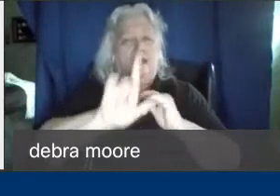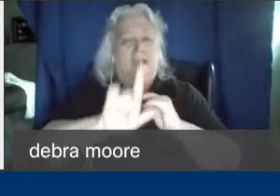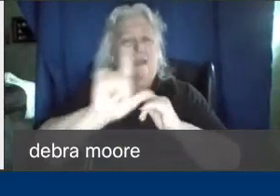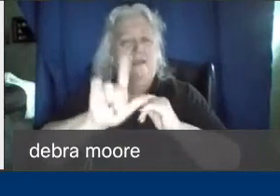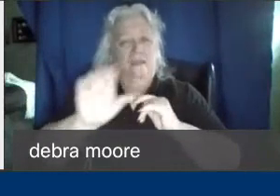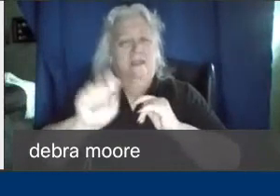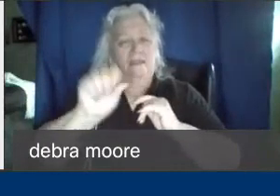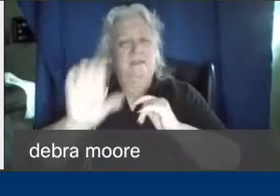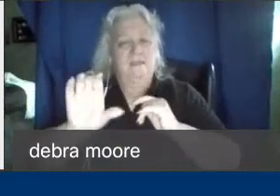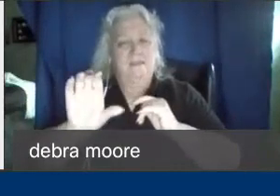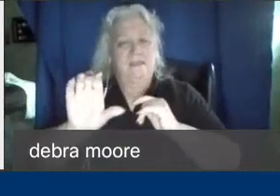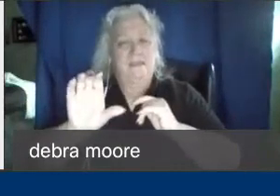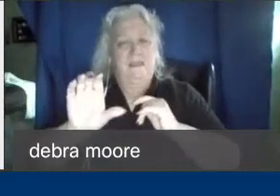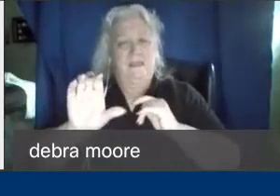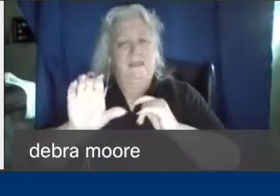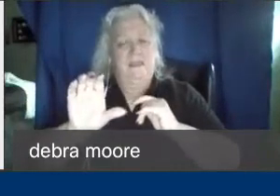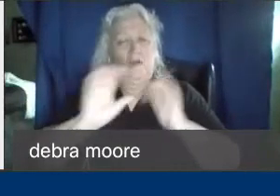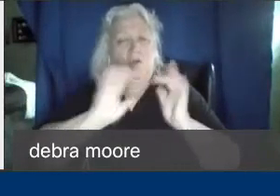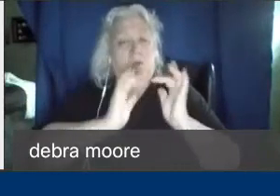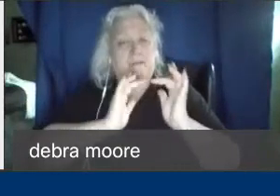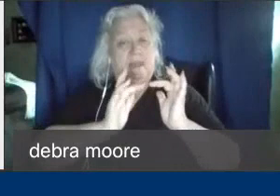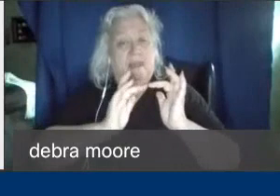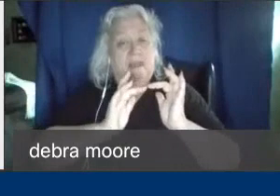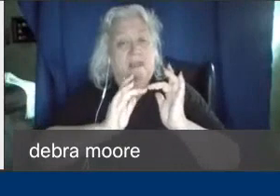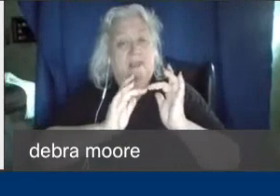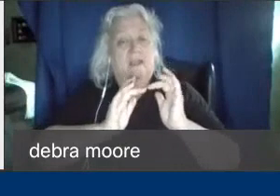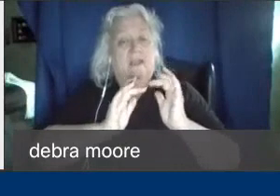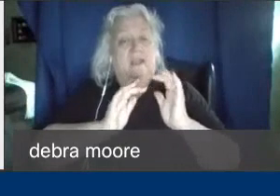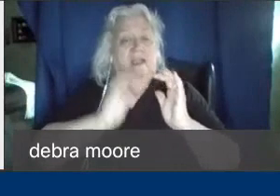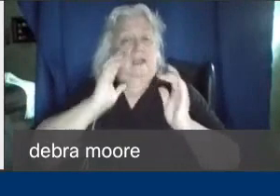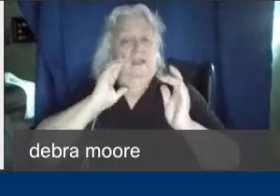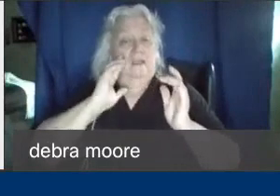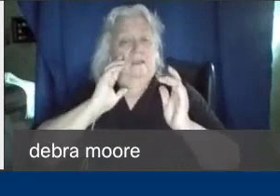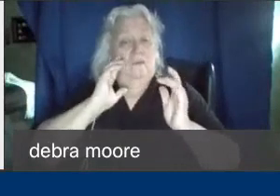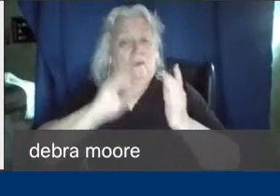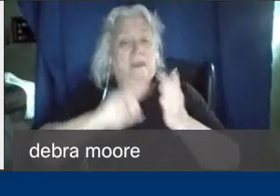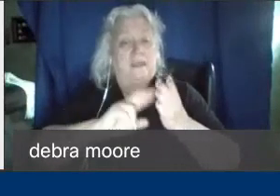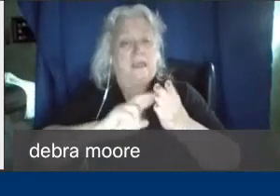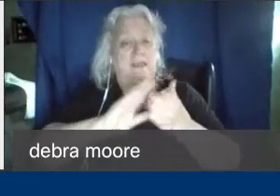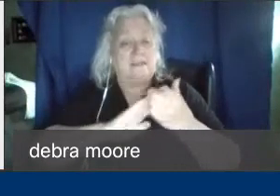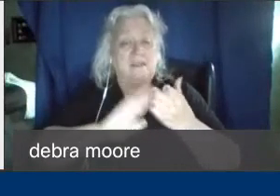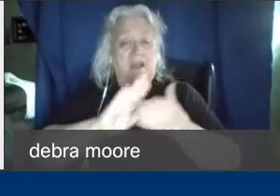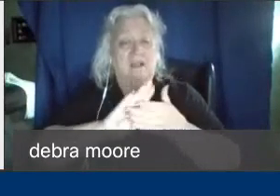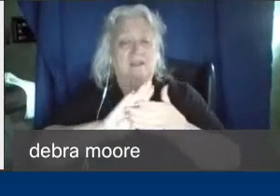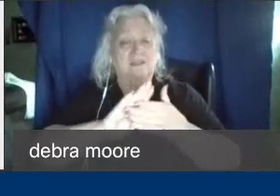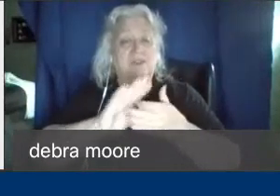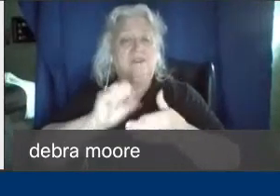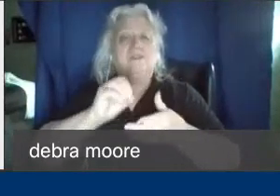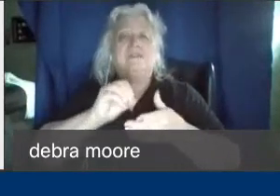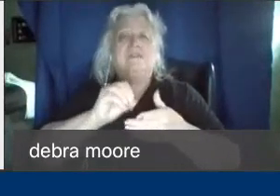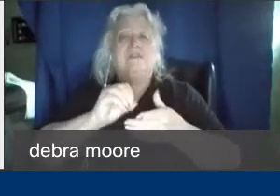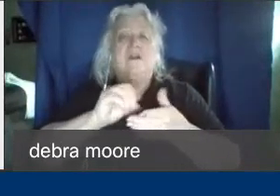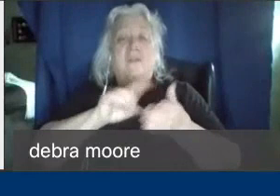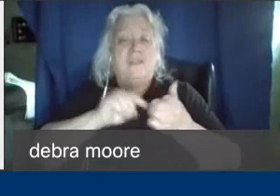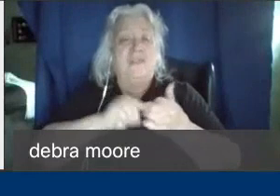hazing incidents against an organization registered or recognized by the college. So the public report will